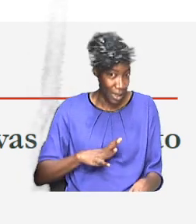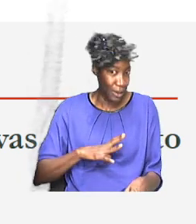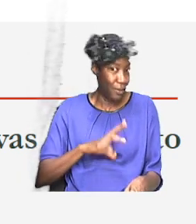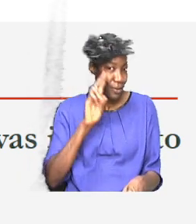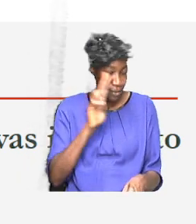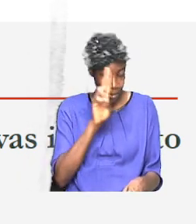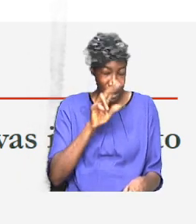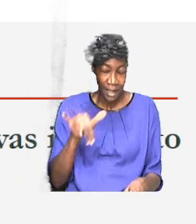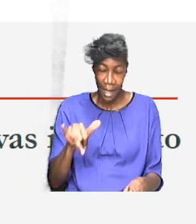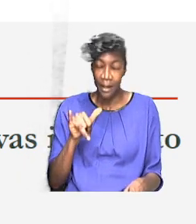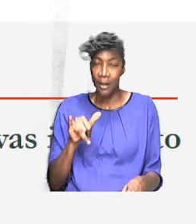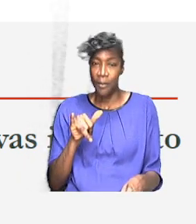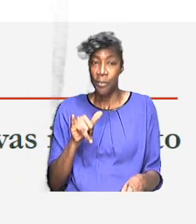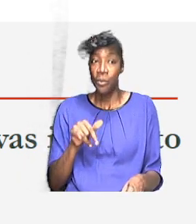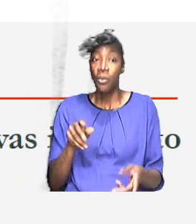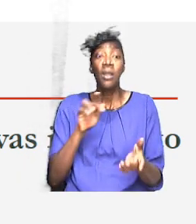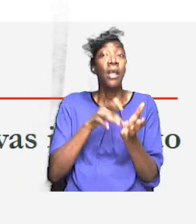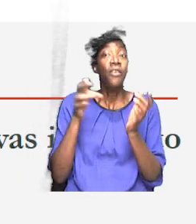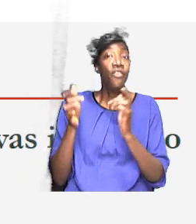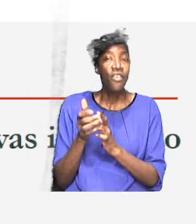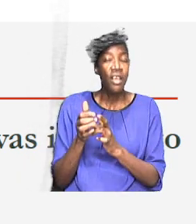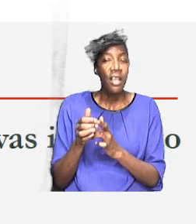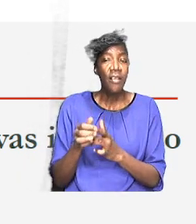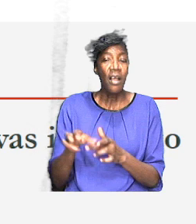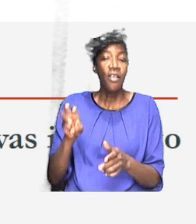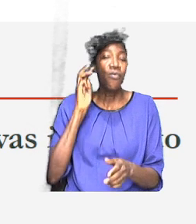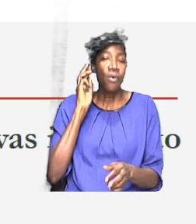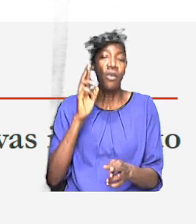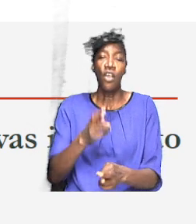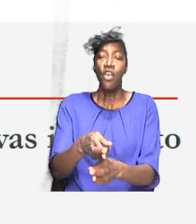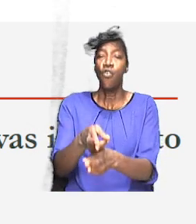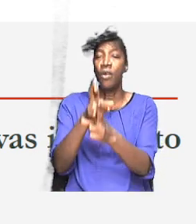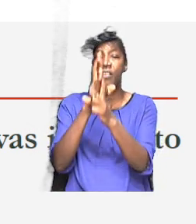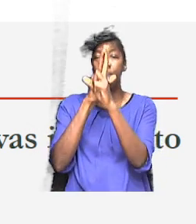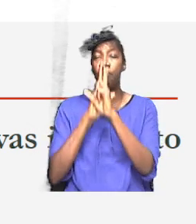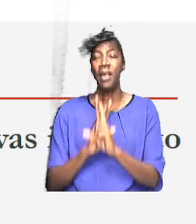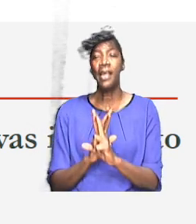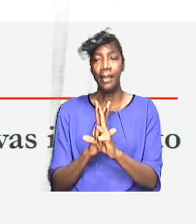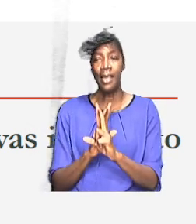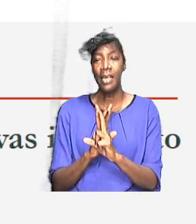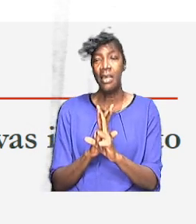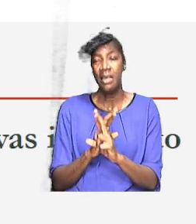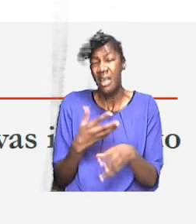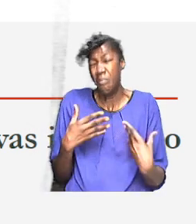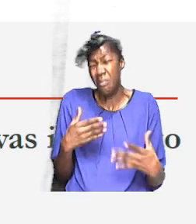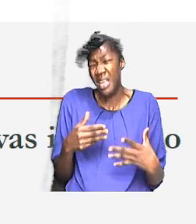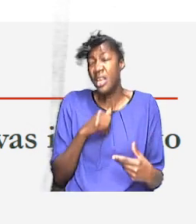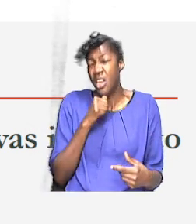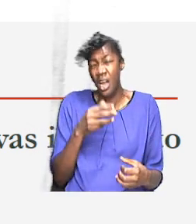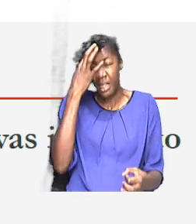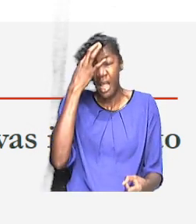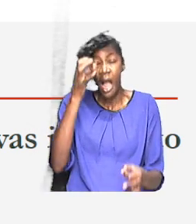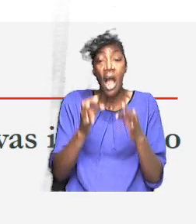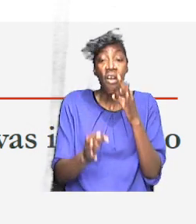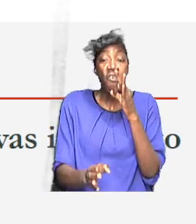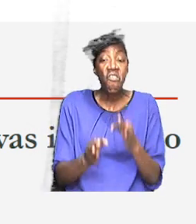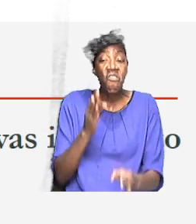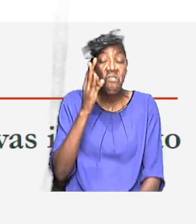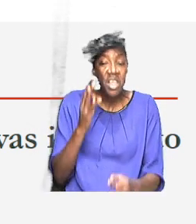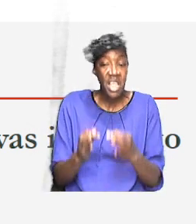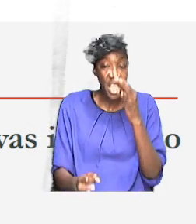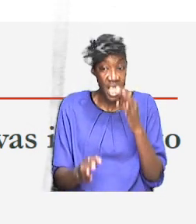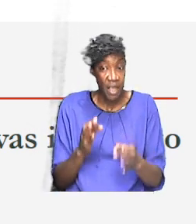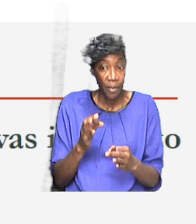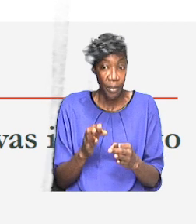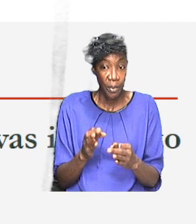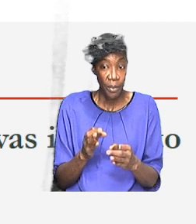that Jesus was respected. Even though they might not have agreed, amen, with how he did everything,